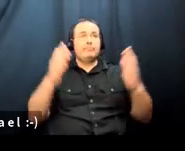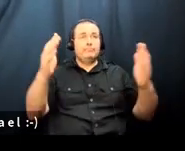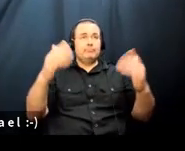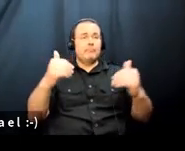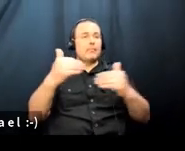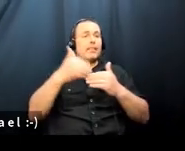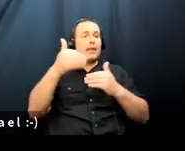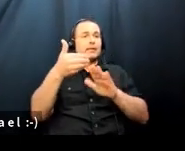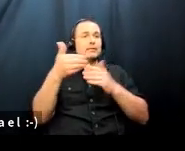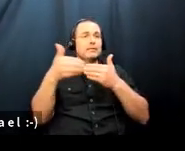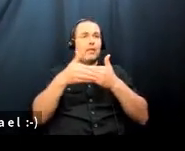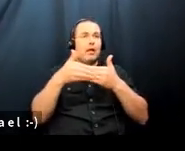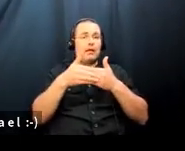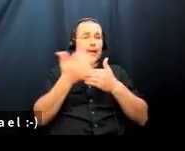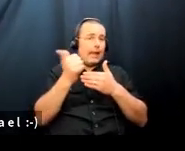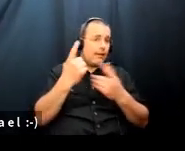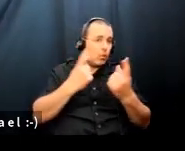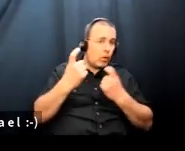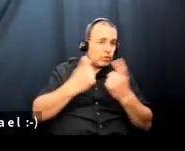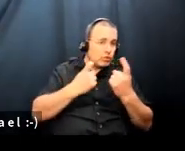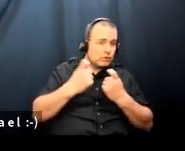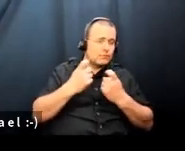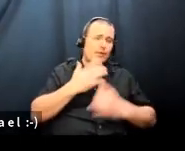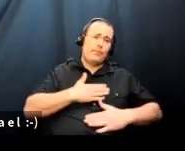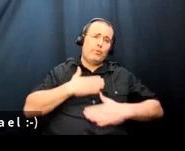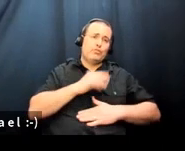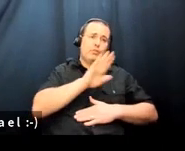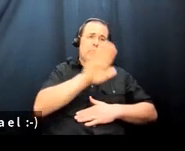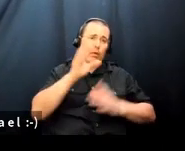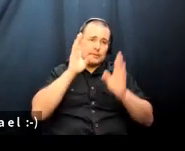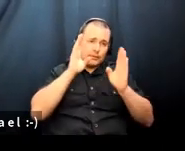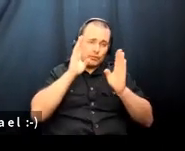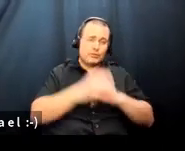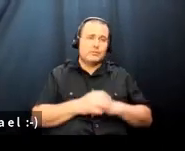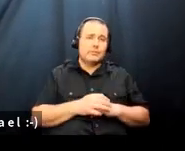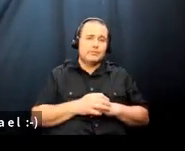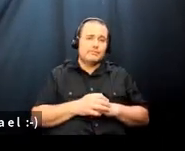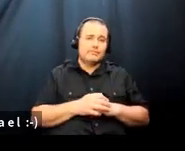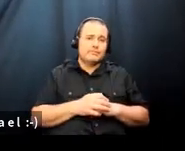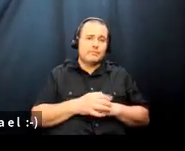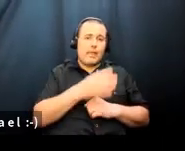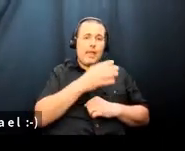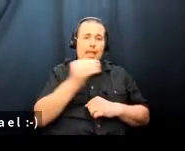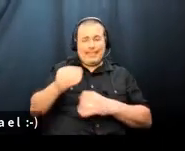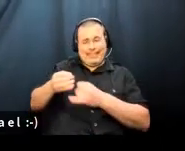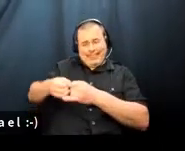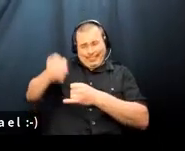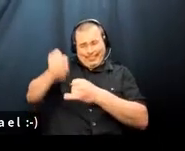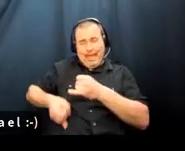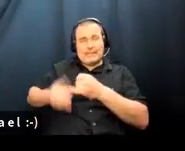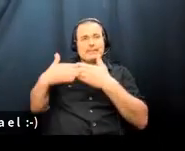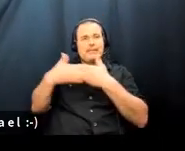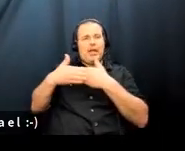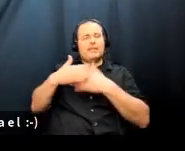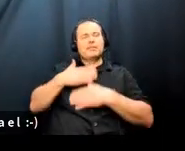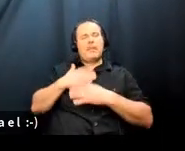slide, I'll take any questions. I appreciate your attention. And the very last slide is my